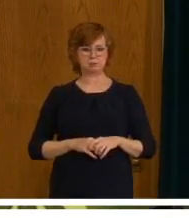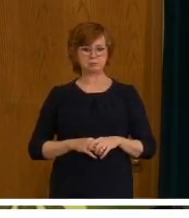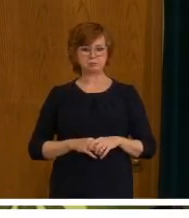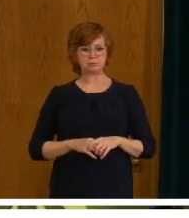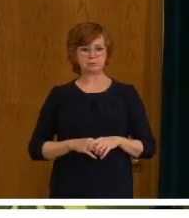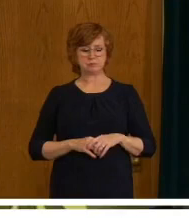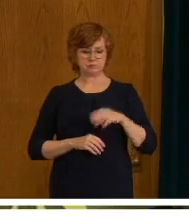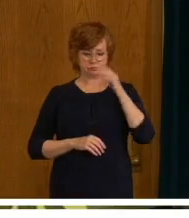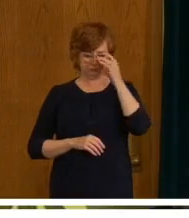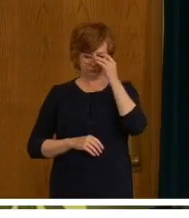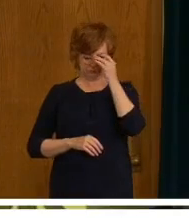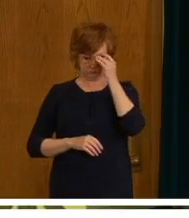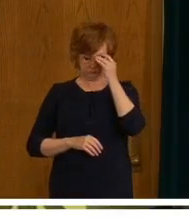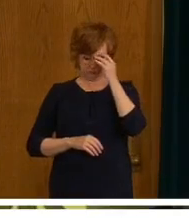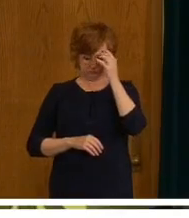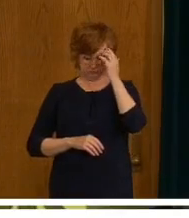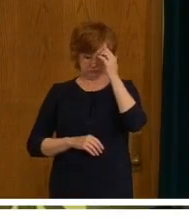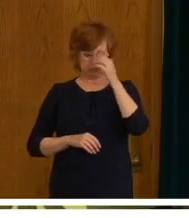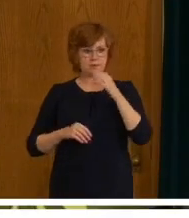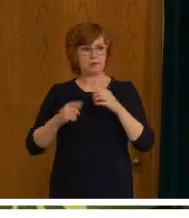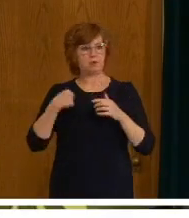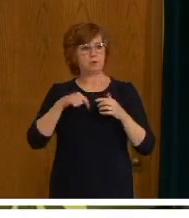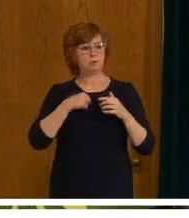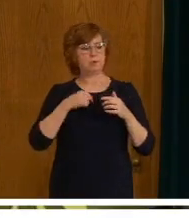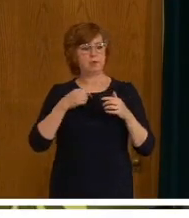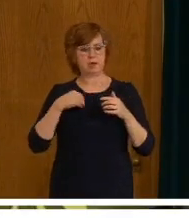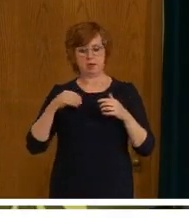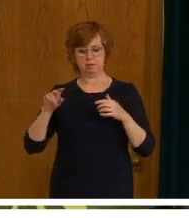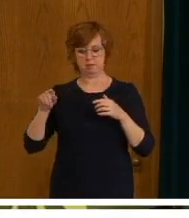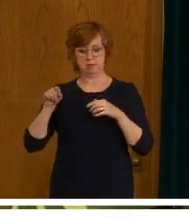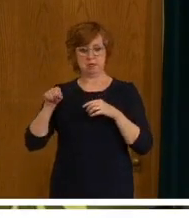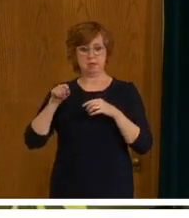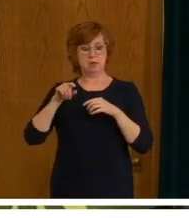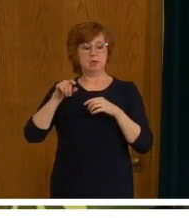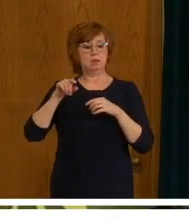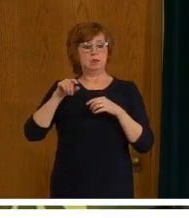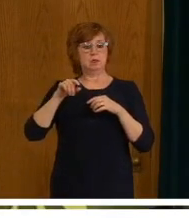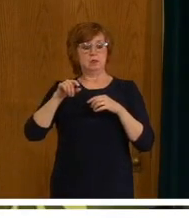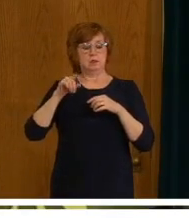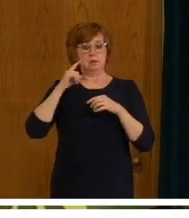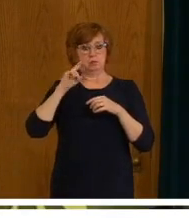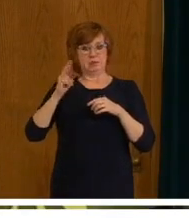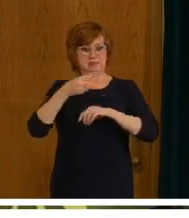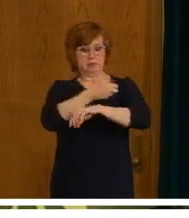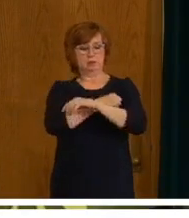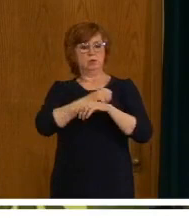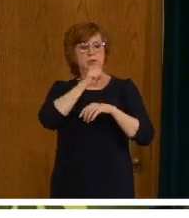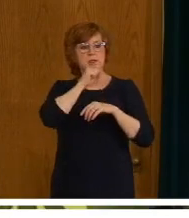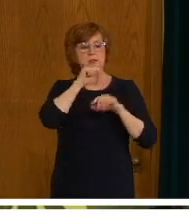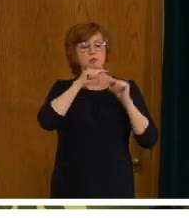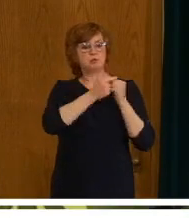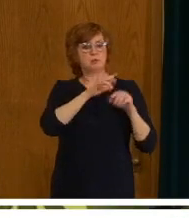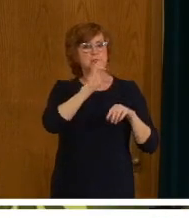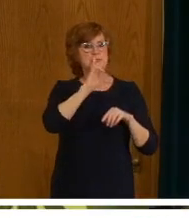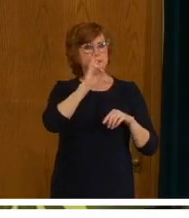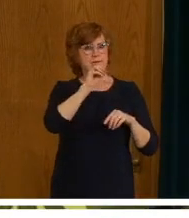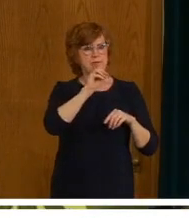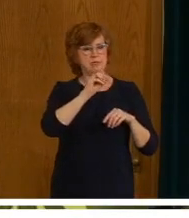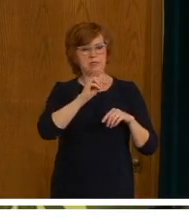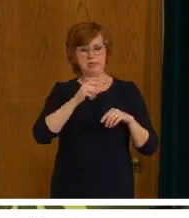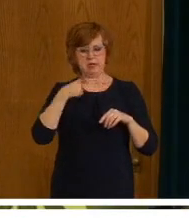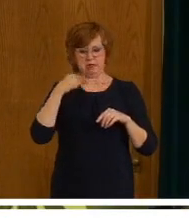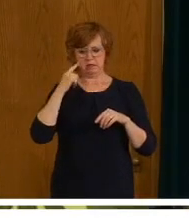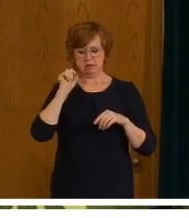look at where we are today, we're 70 and over with our second dose strategy, moving to 65 and over, I believe, in the next day or two with our second